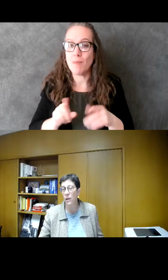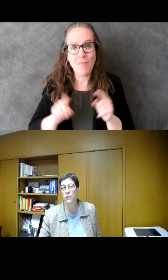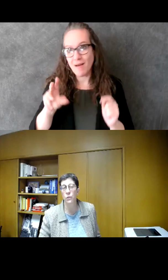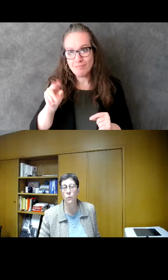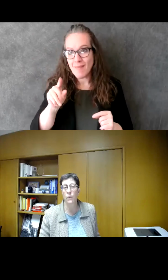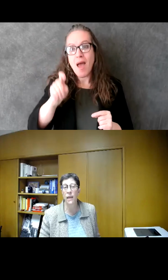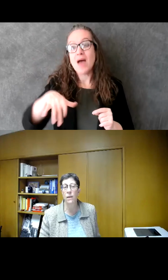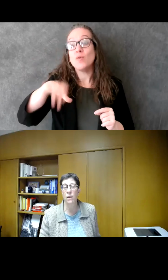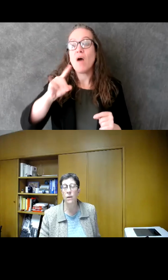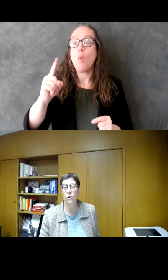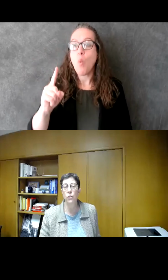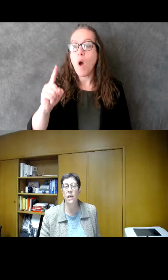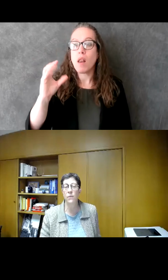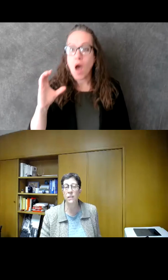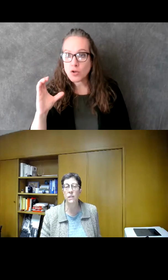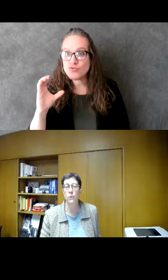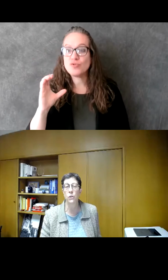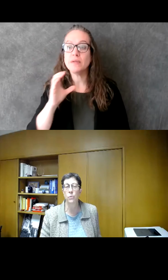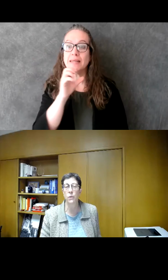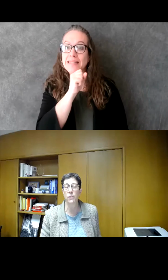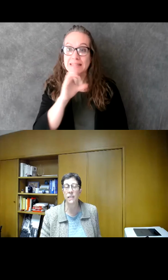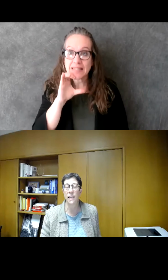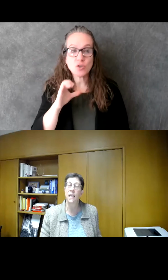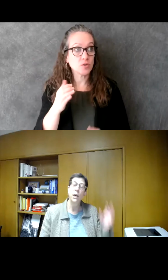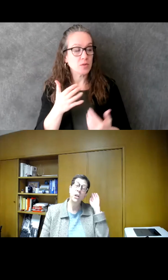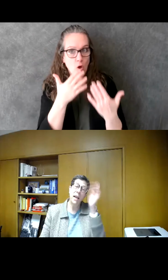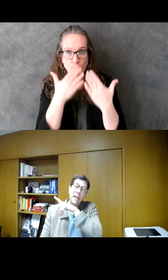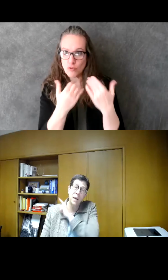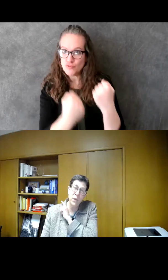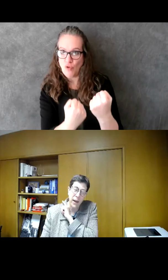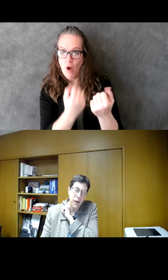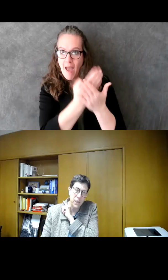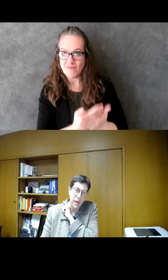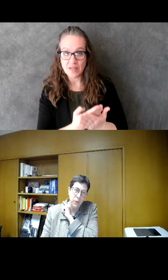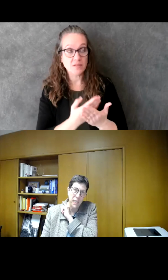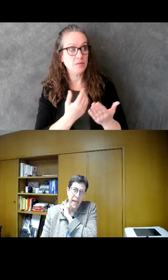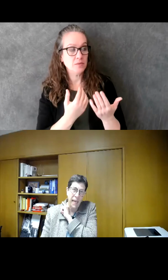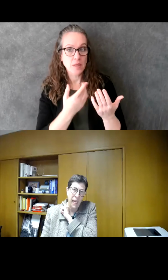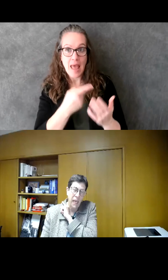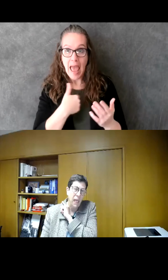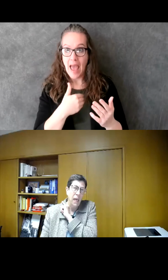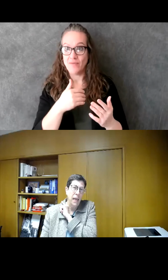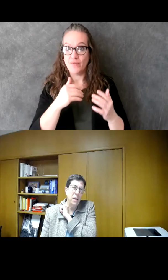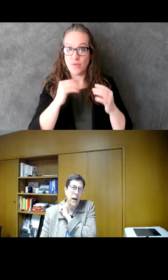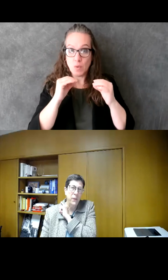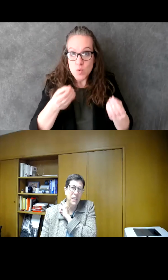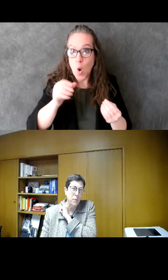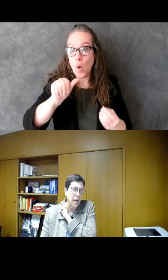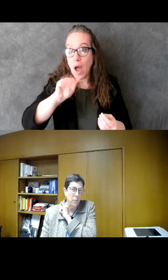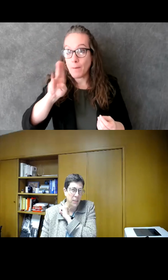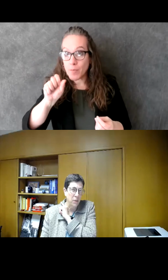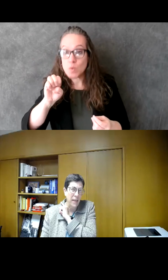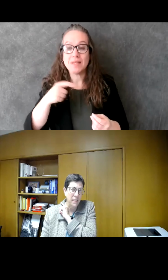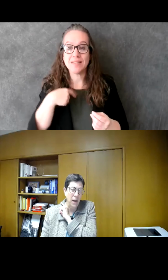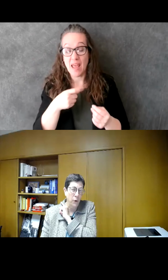older adults where we had good evidence that there was no abuse and say, can I come to your house every day at about the same